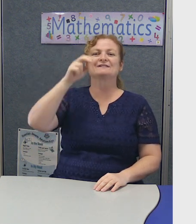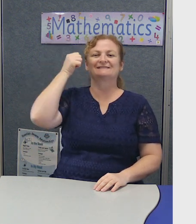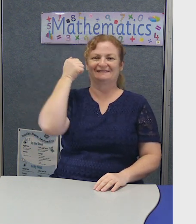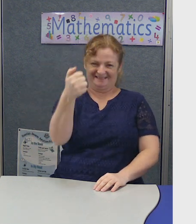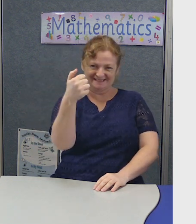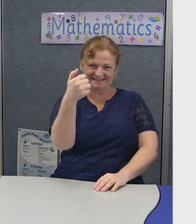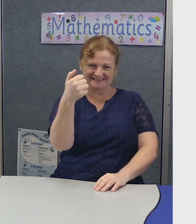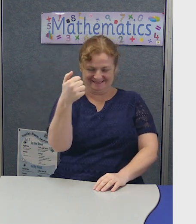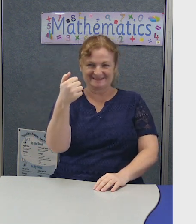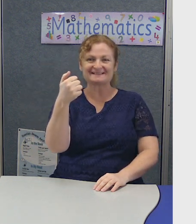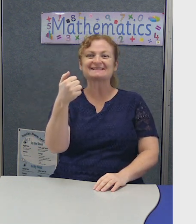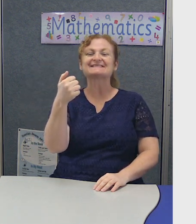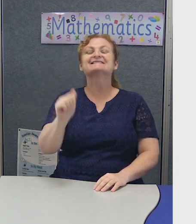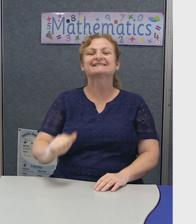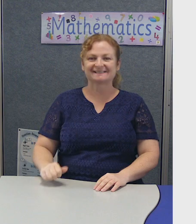48,926.